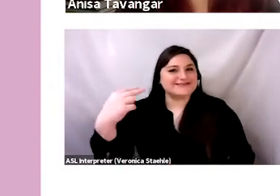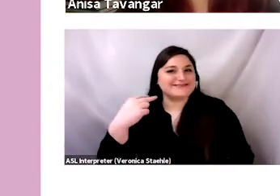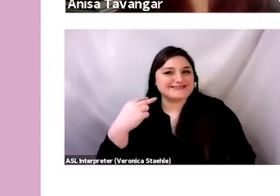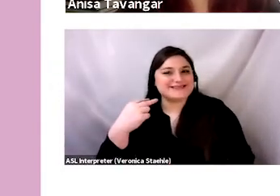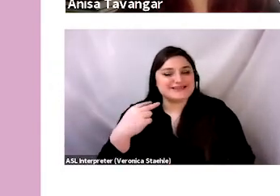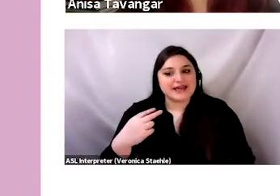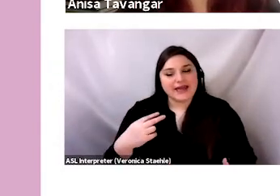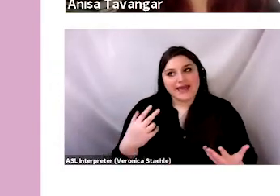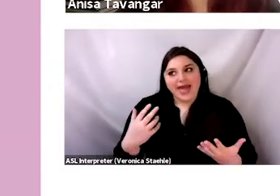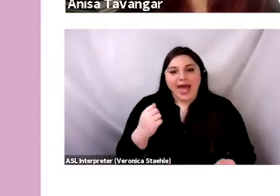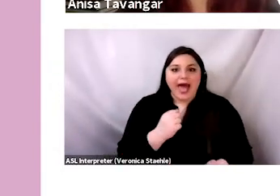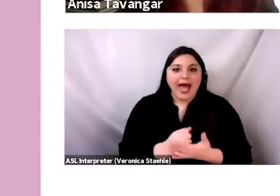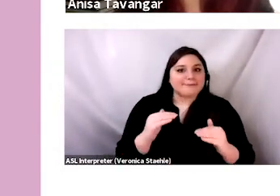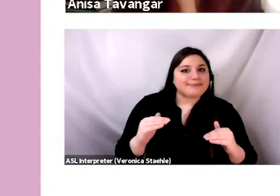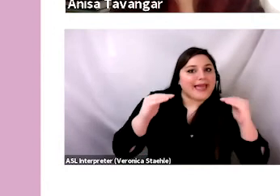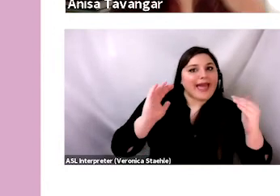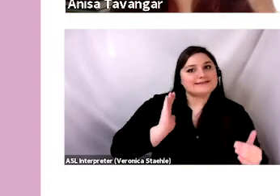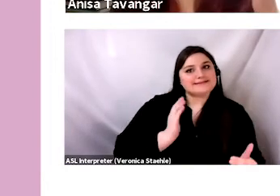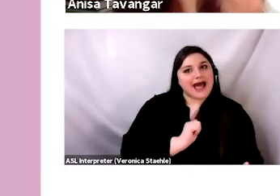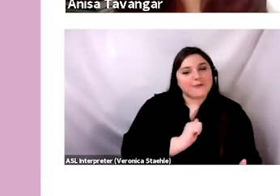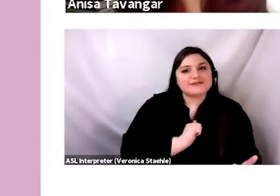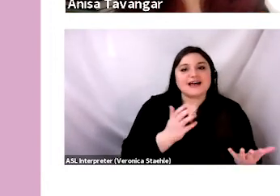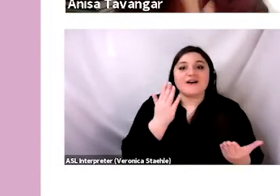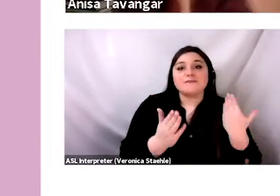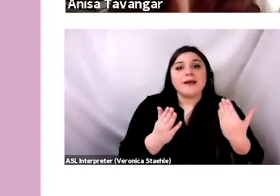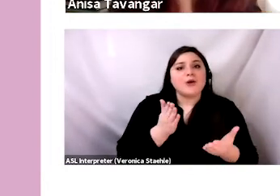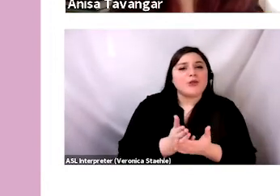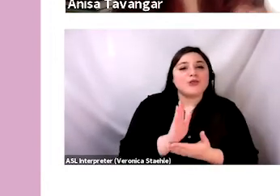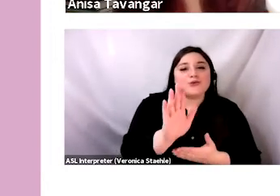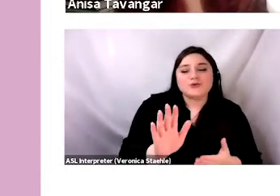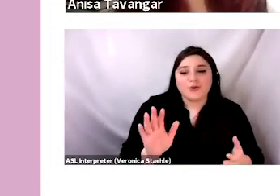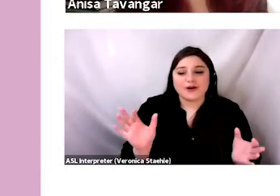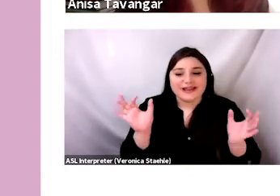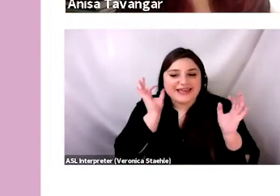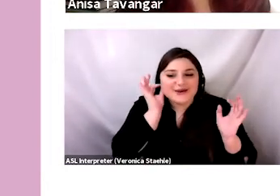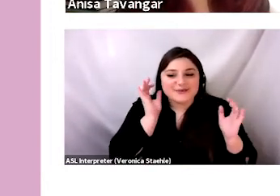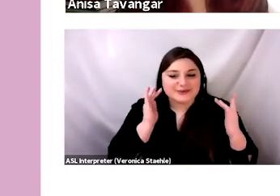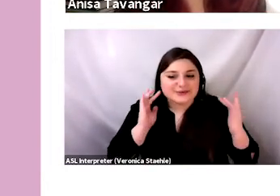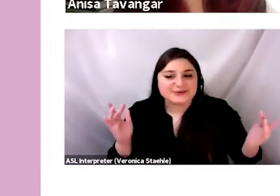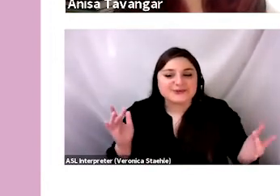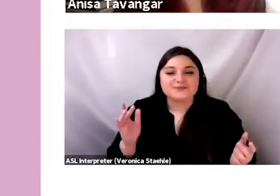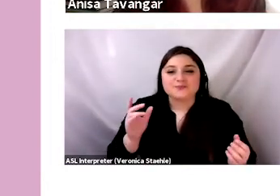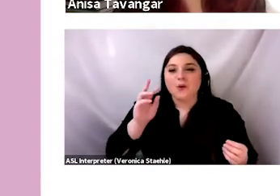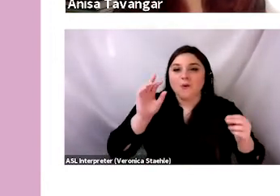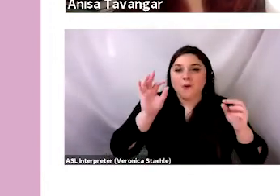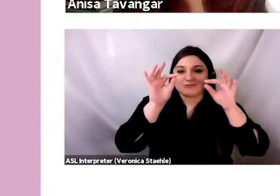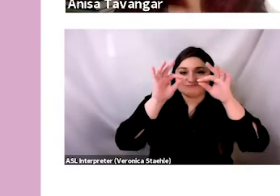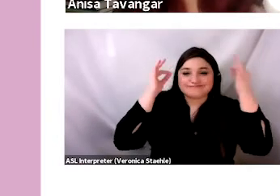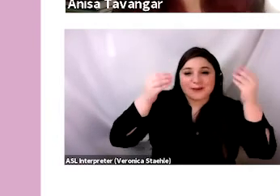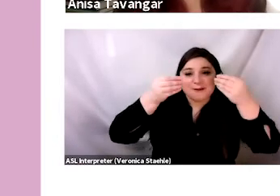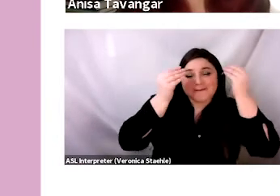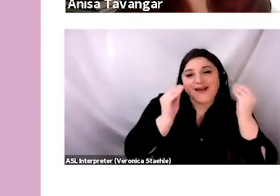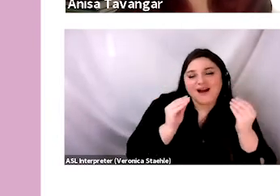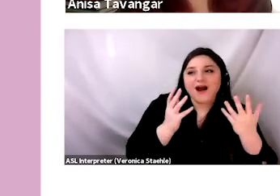is our, putting on an earring or some eyeshadow, or expressing,